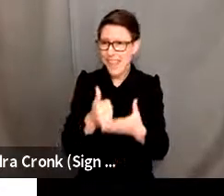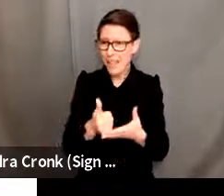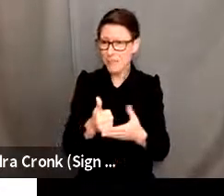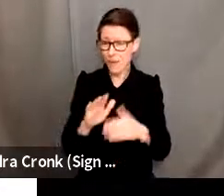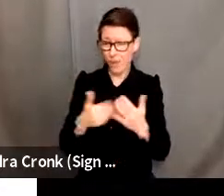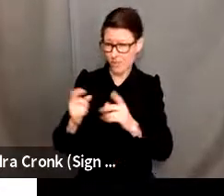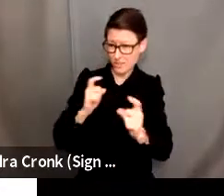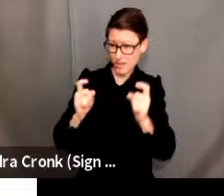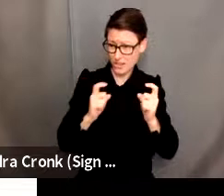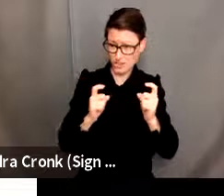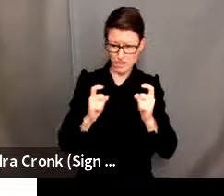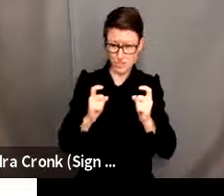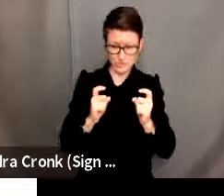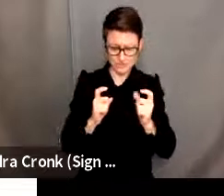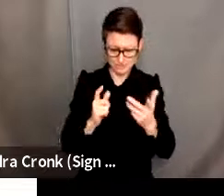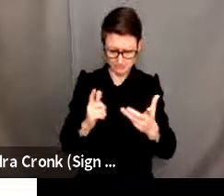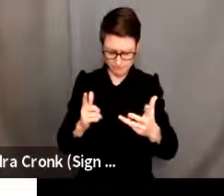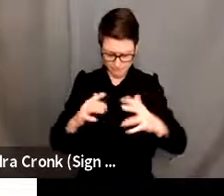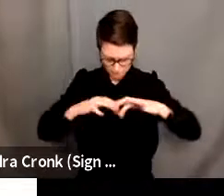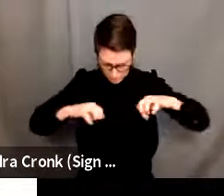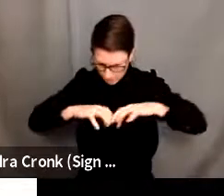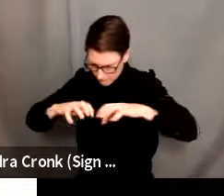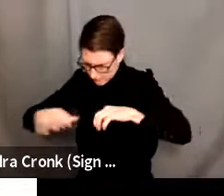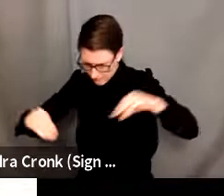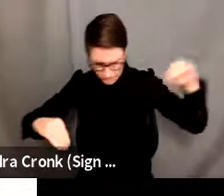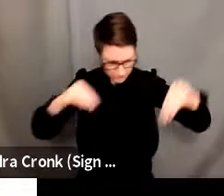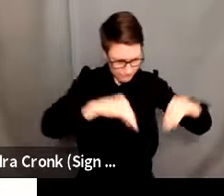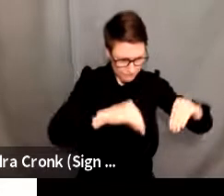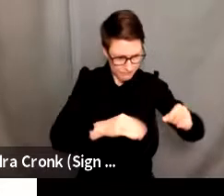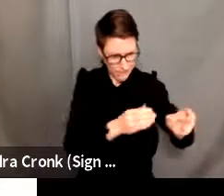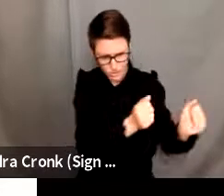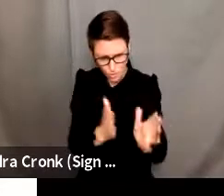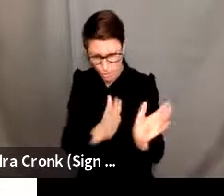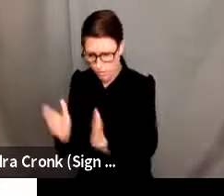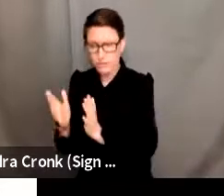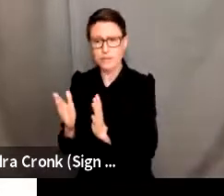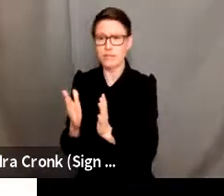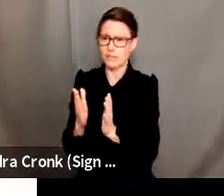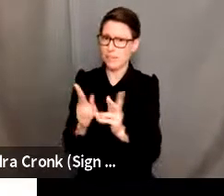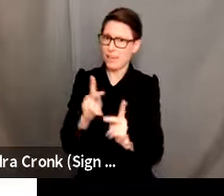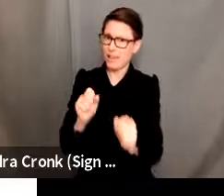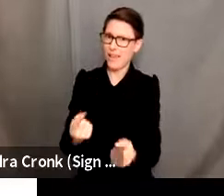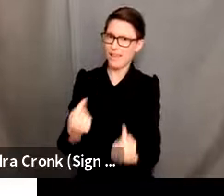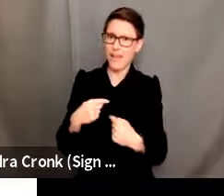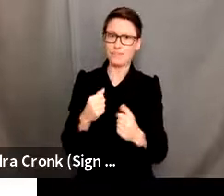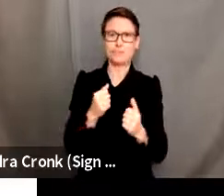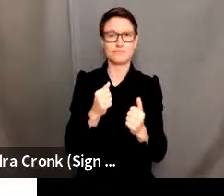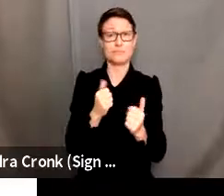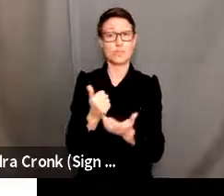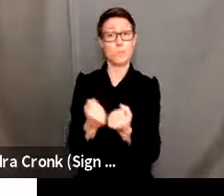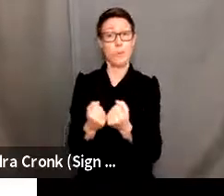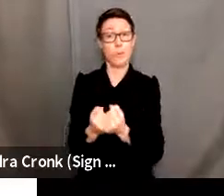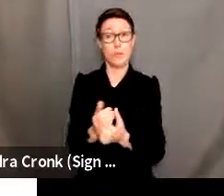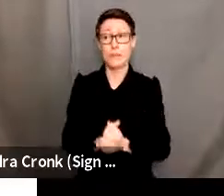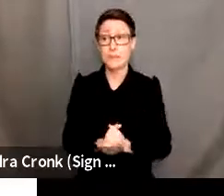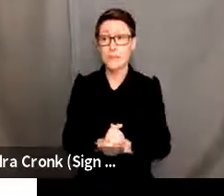come through our doors every day. That's another area where people can come and support us. Another of the